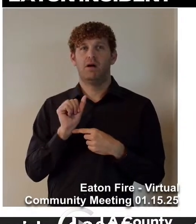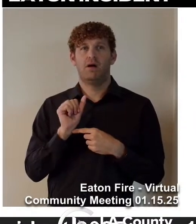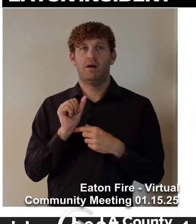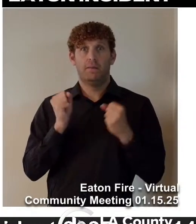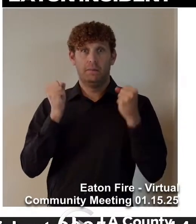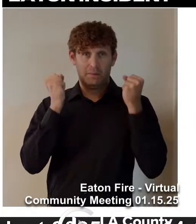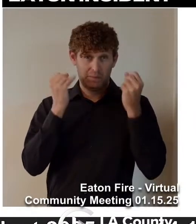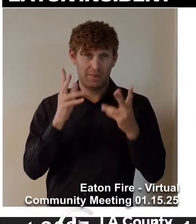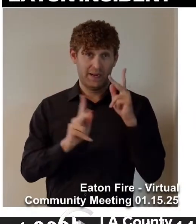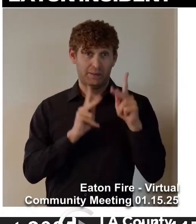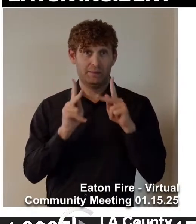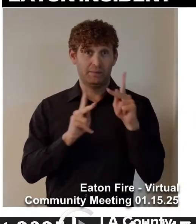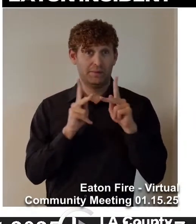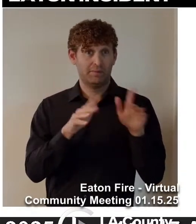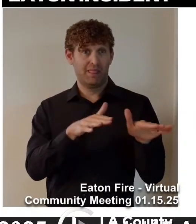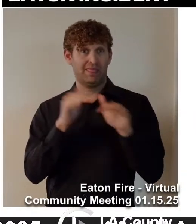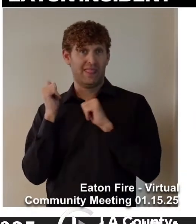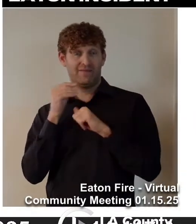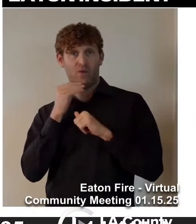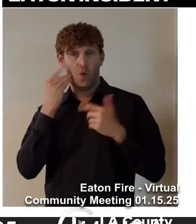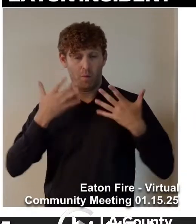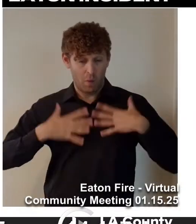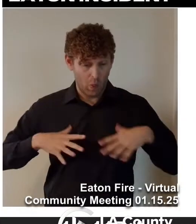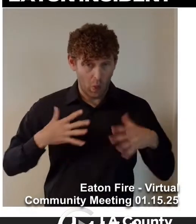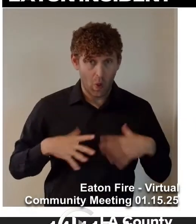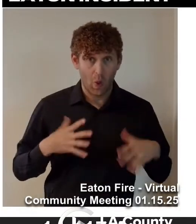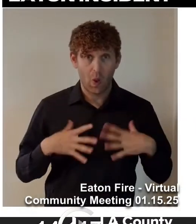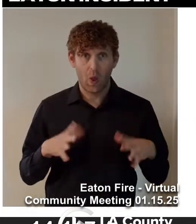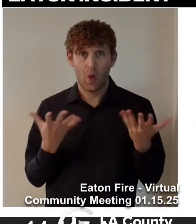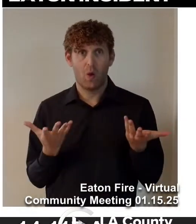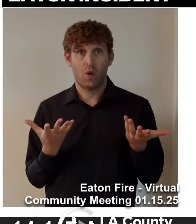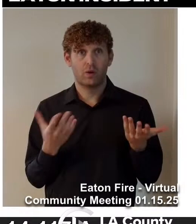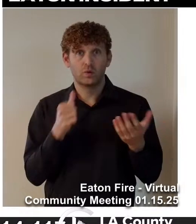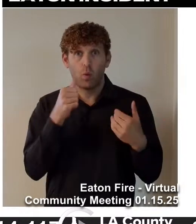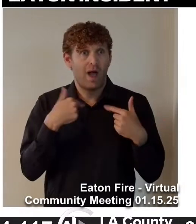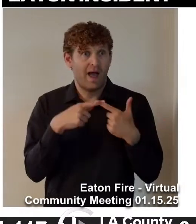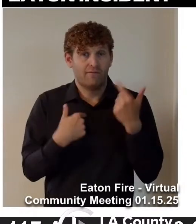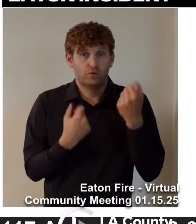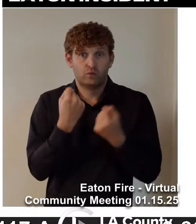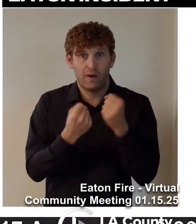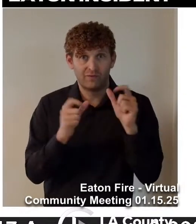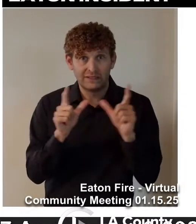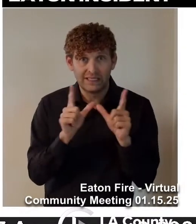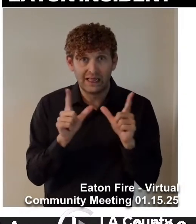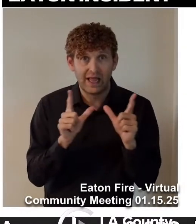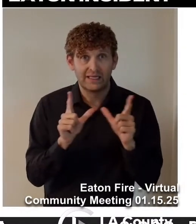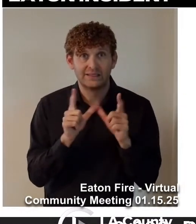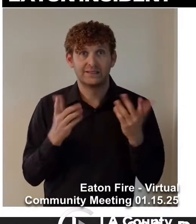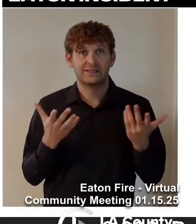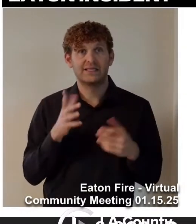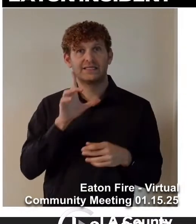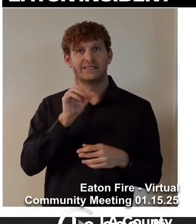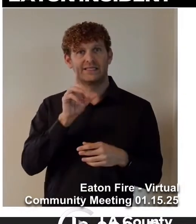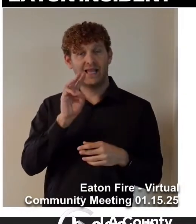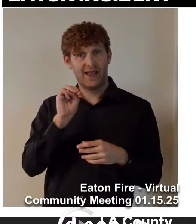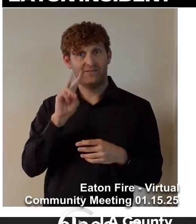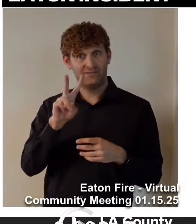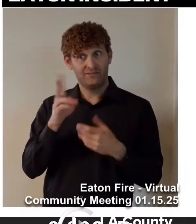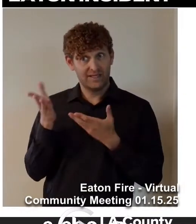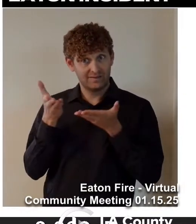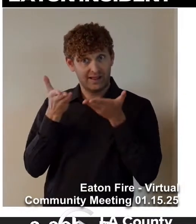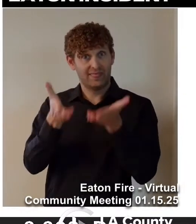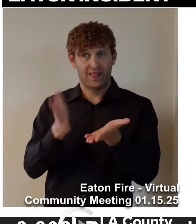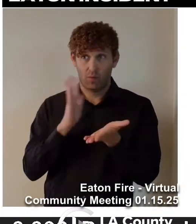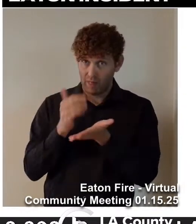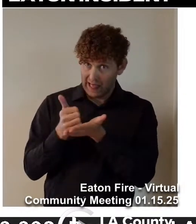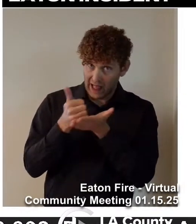their homes with just the clothes on their backs. They don't have driver's license. DMV is at the recovery center and can help you find